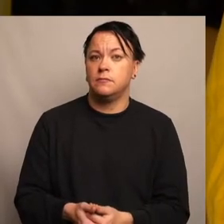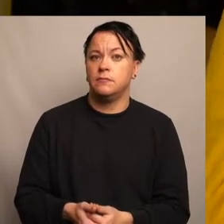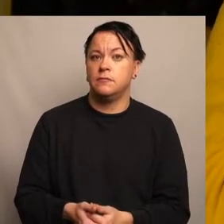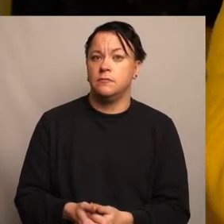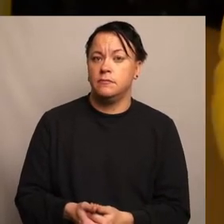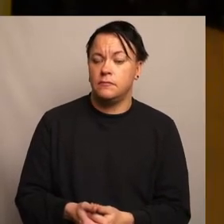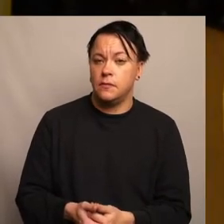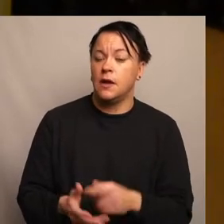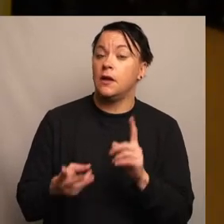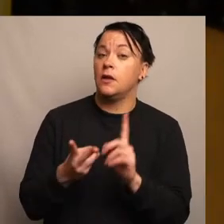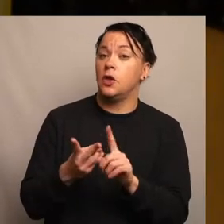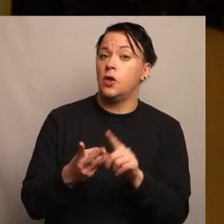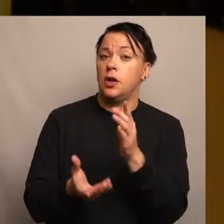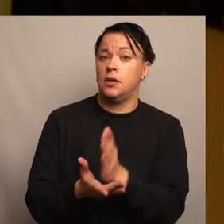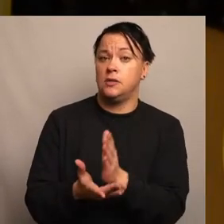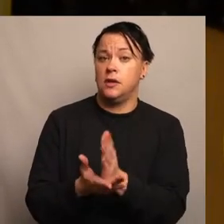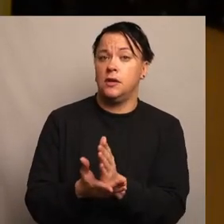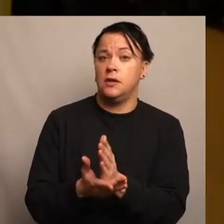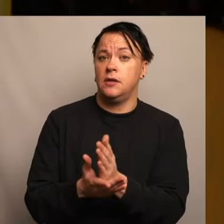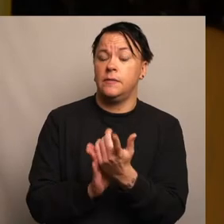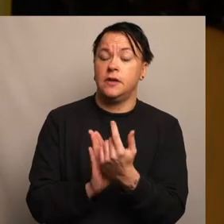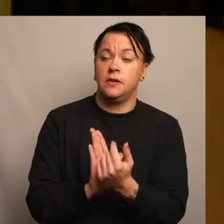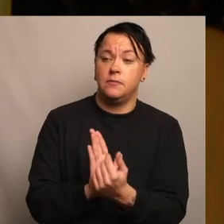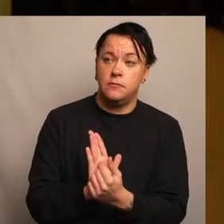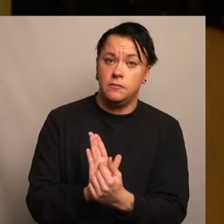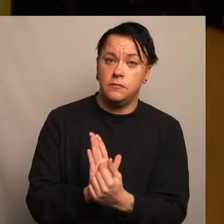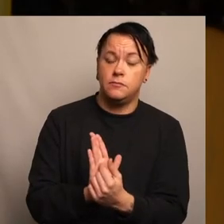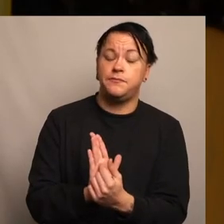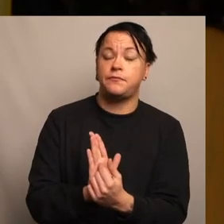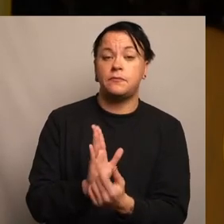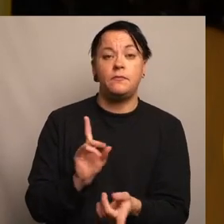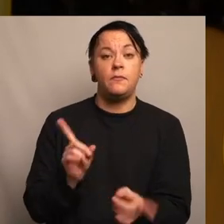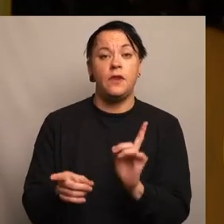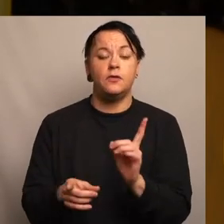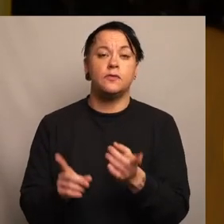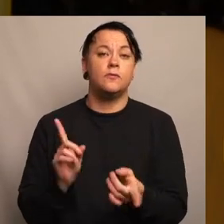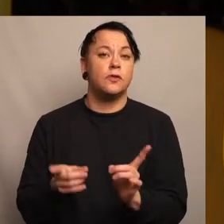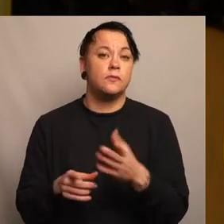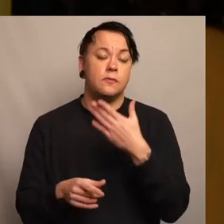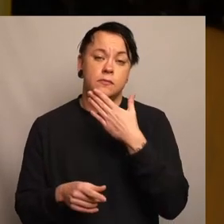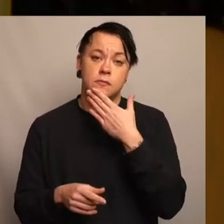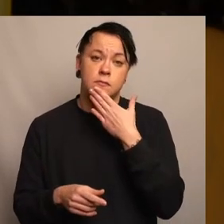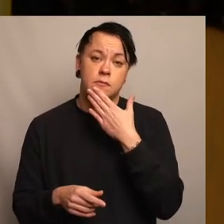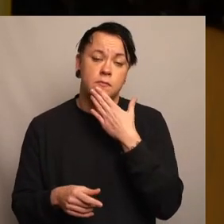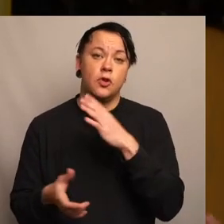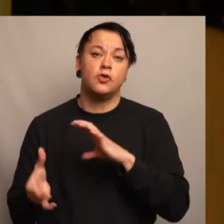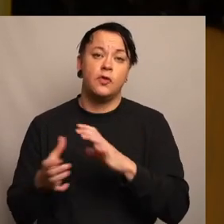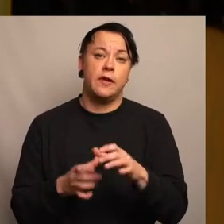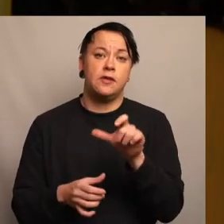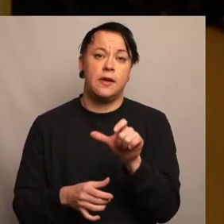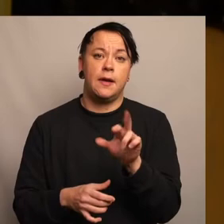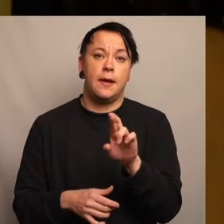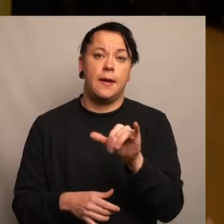those application, dating application, Grindr, Hornet, whatever. And then you can see the real,